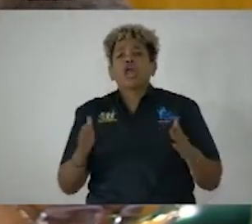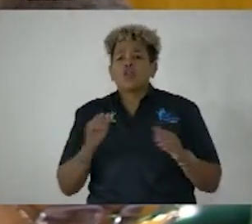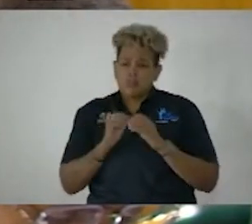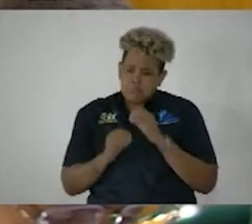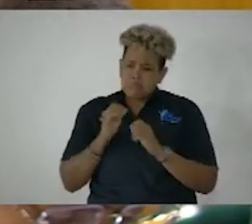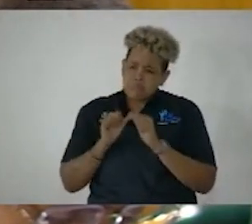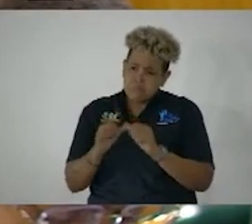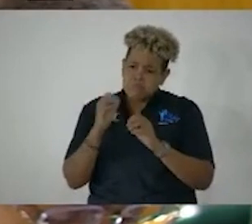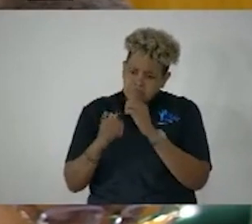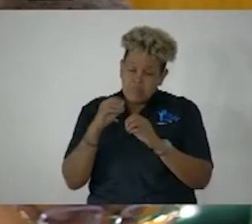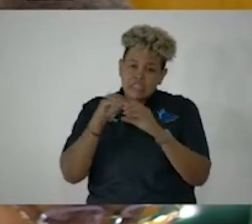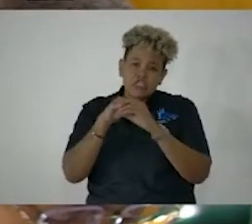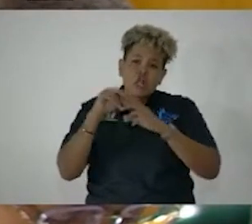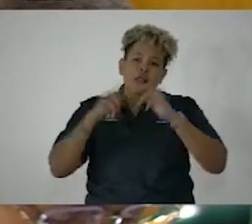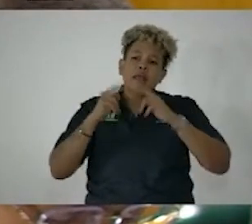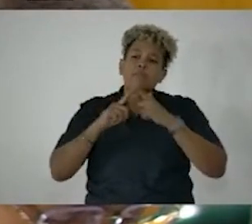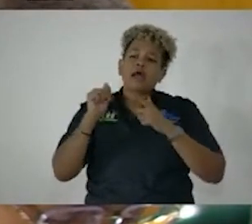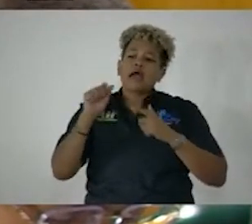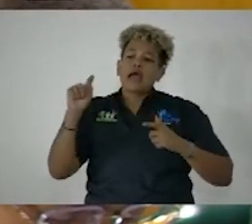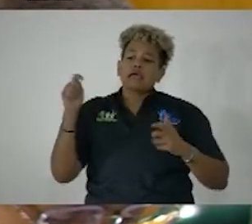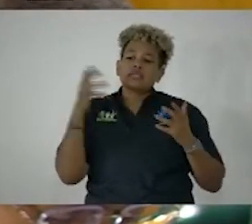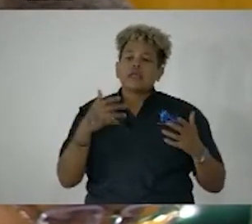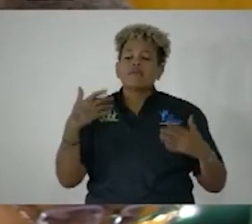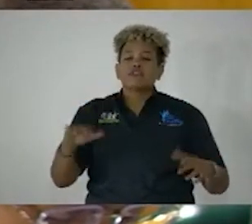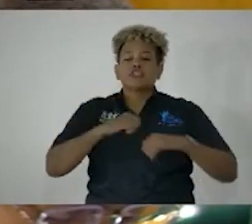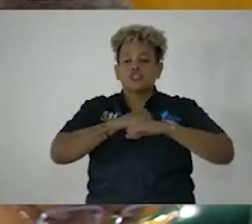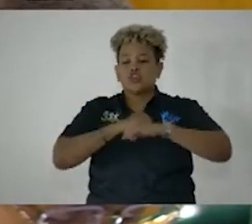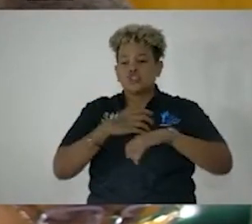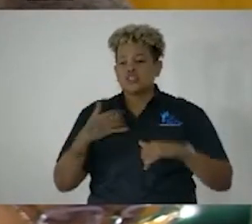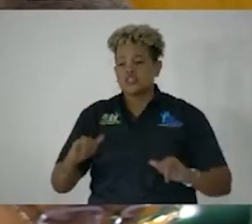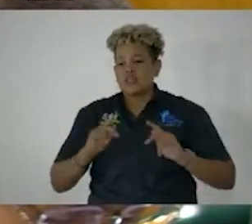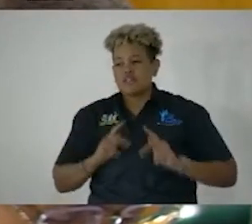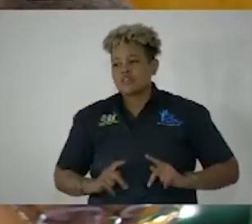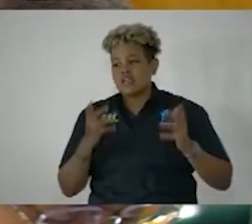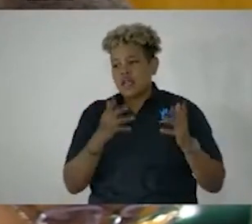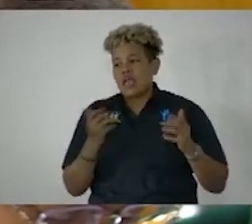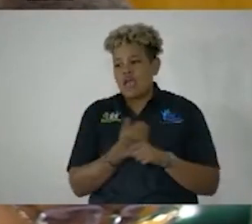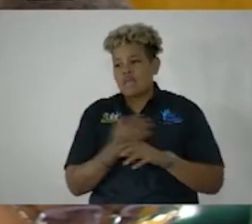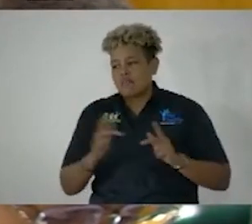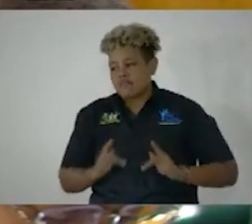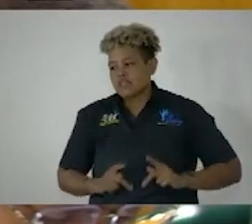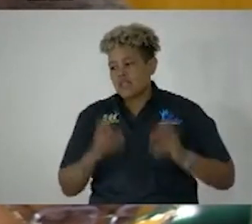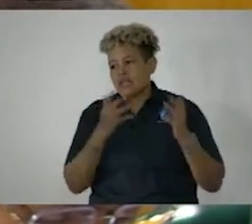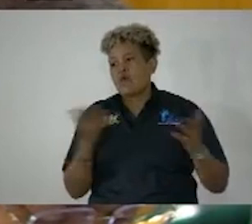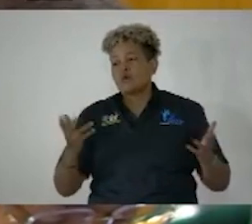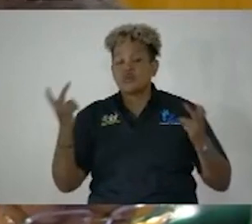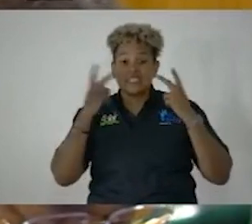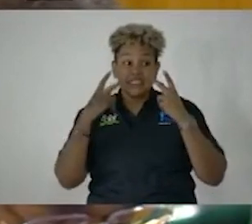of the internals of the building, and the assets that are there are very secure. So they are still physically there. Everything is still physically there. So what you